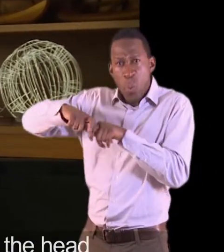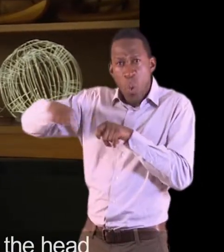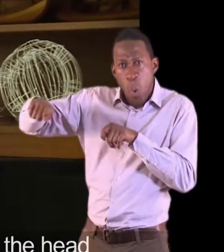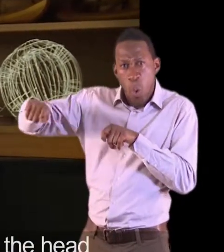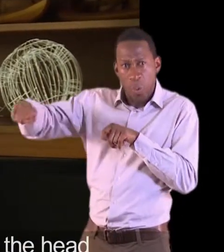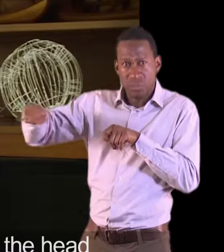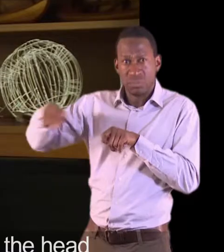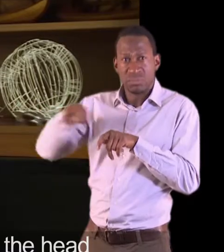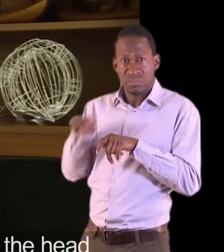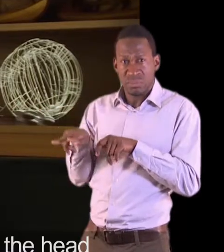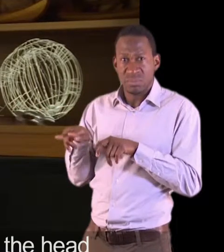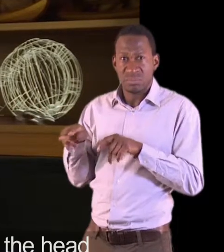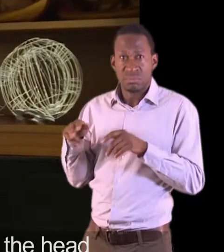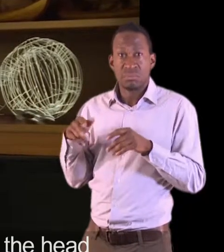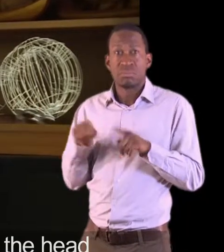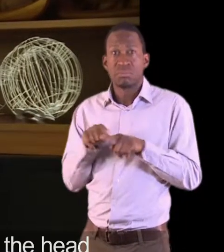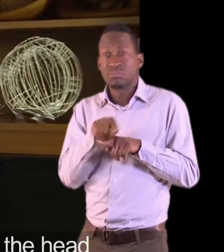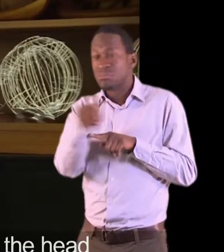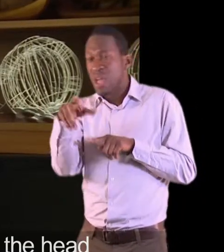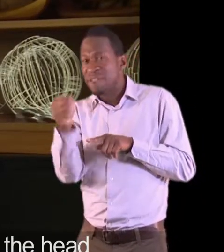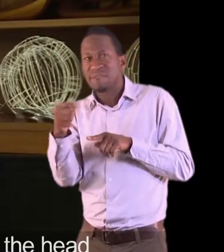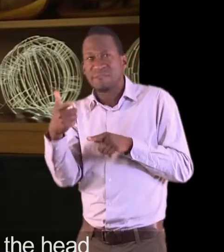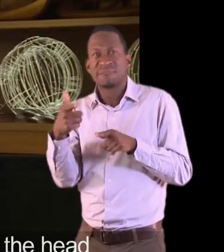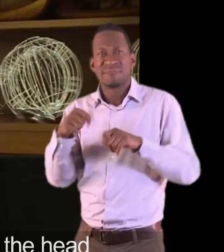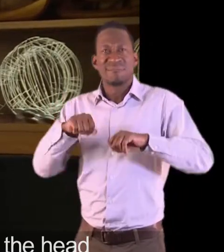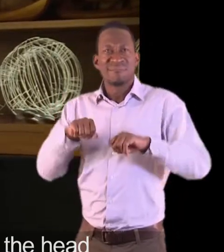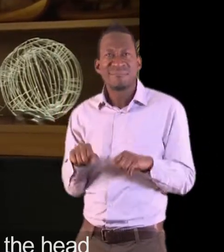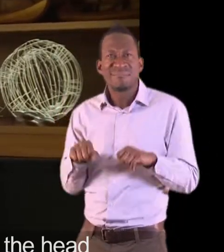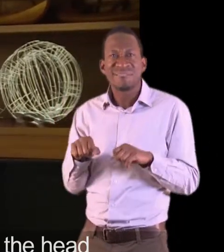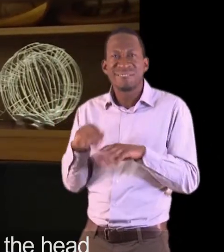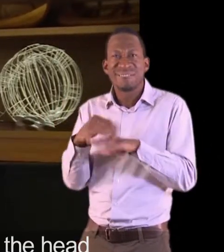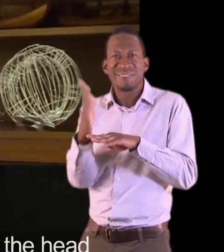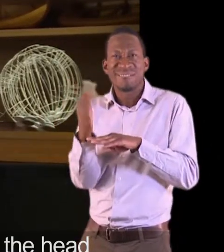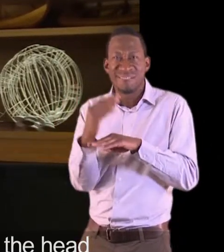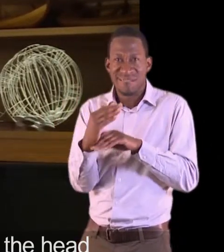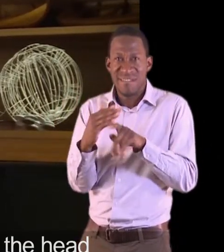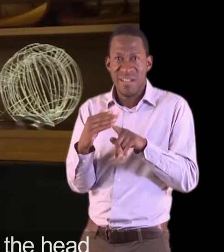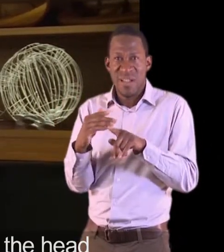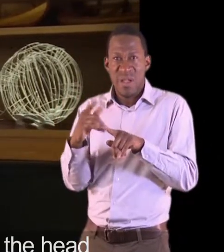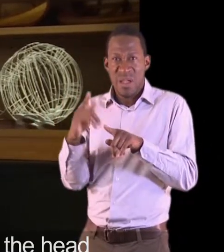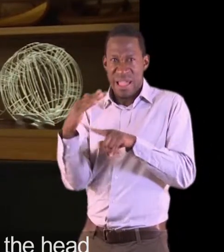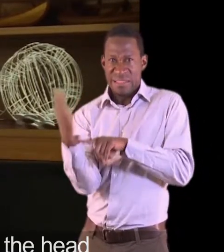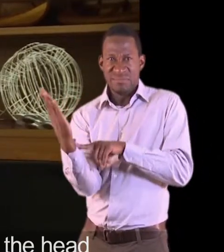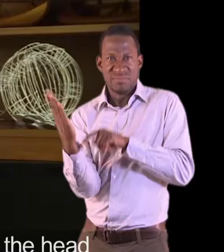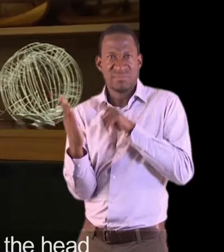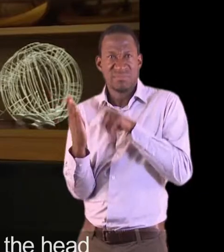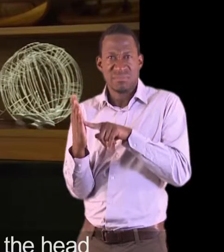a deck chair, but only with the head end raised, so you're laying down.